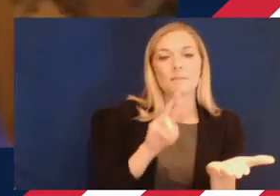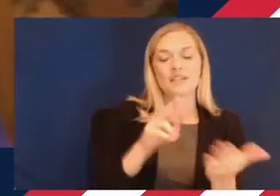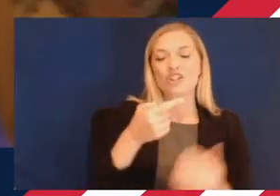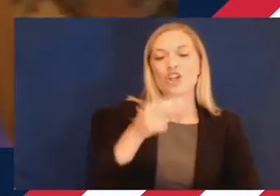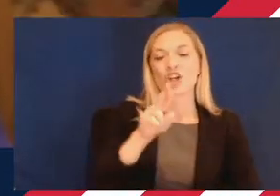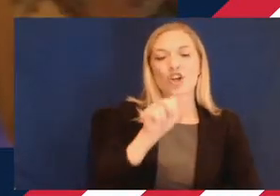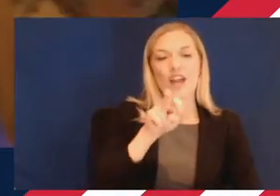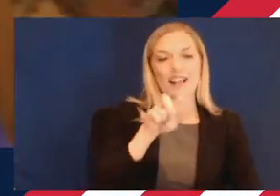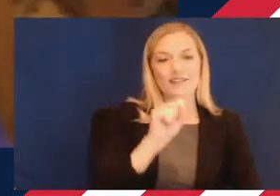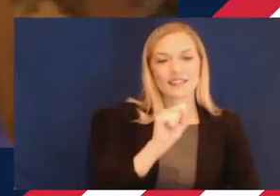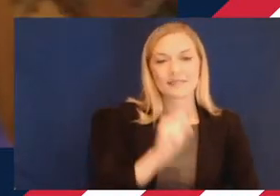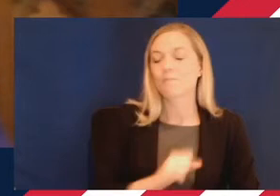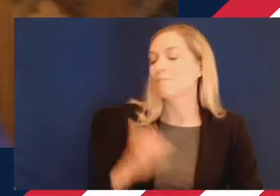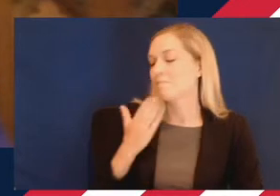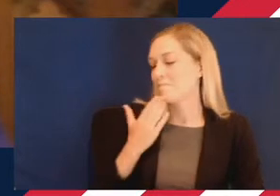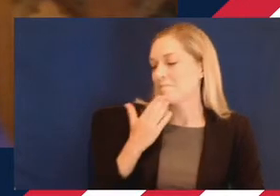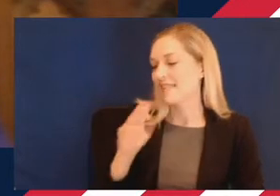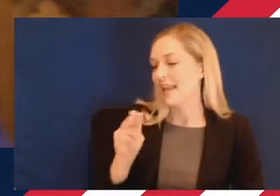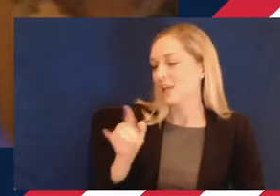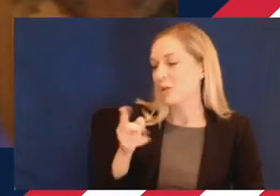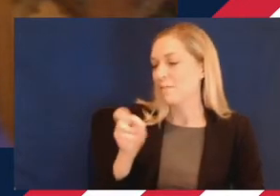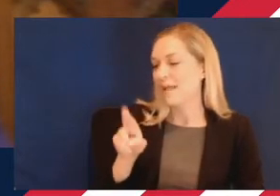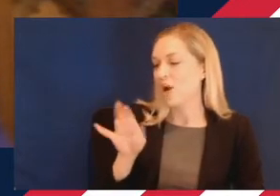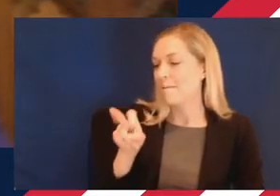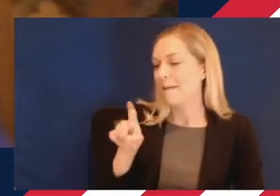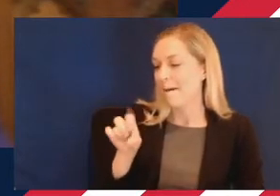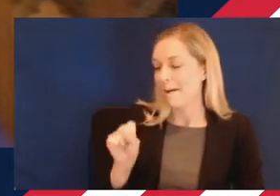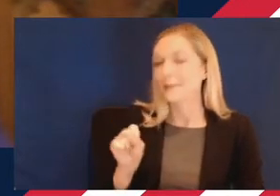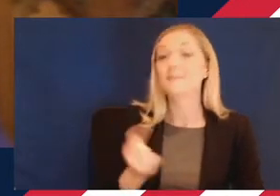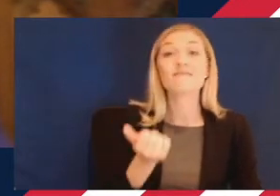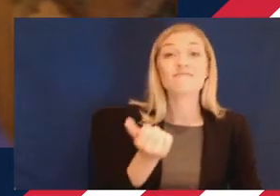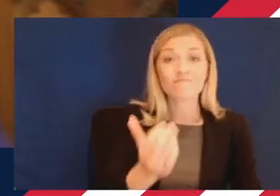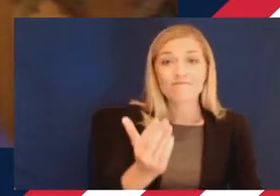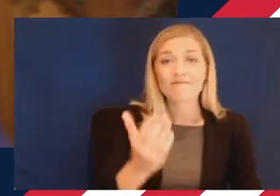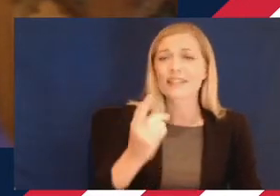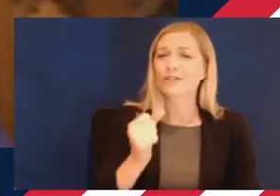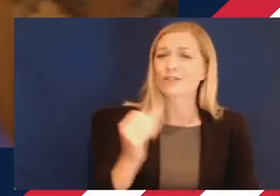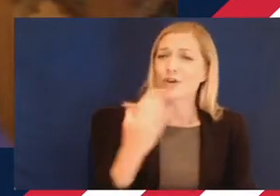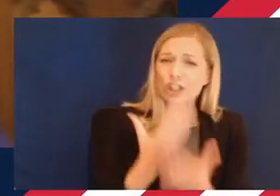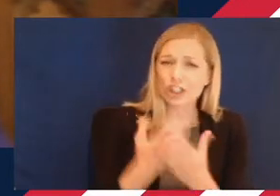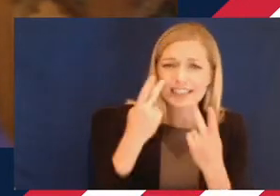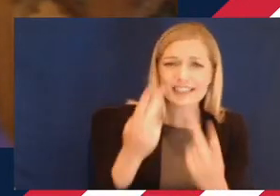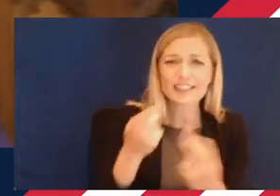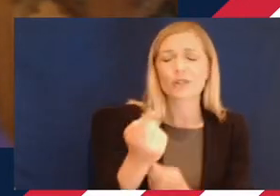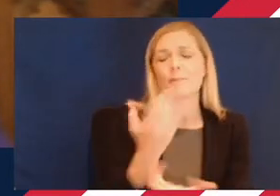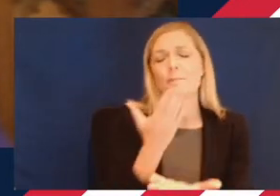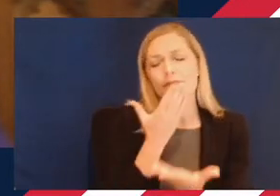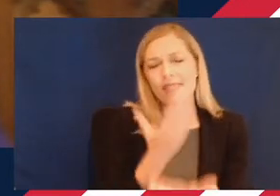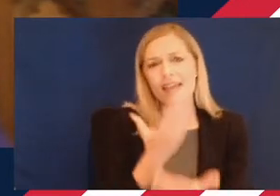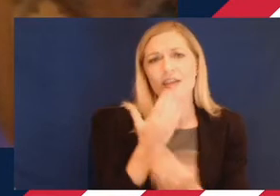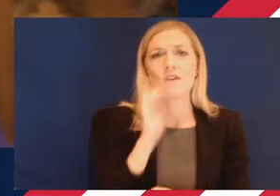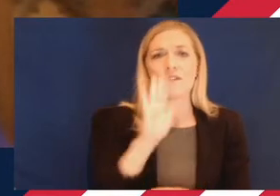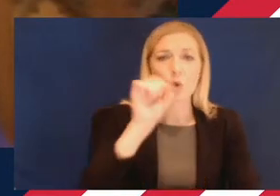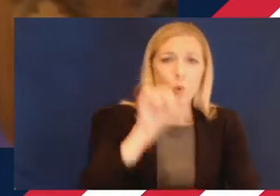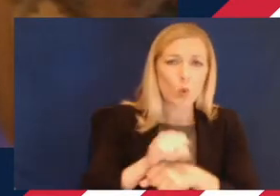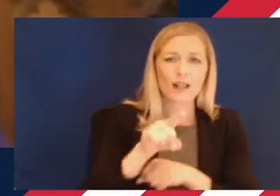And Ron, it's so good to see you. Thank you for all the work that you do every day to support thousands of